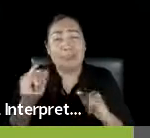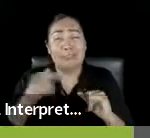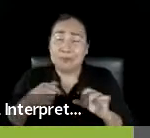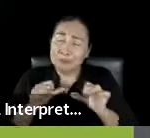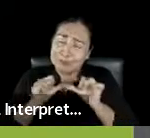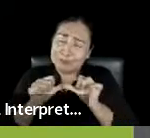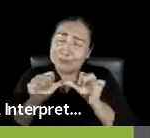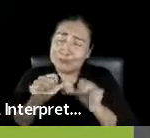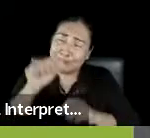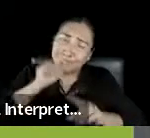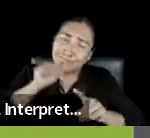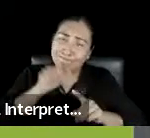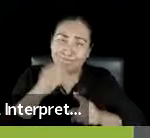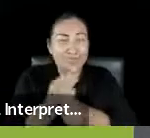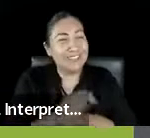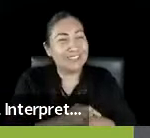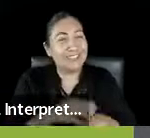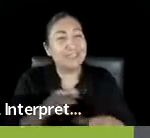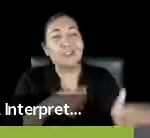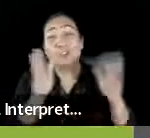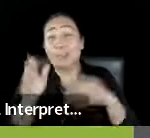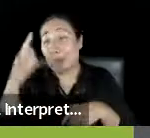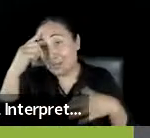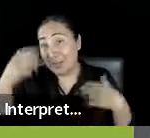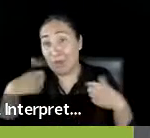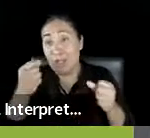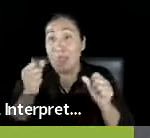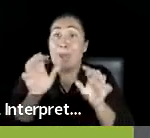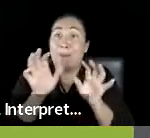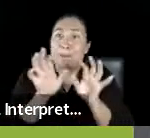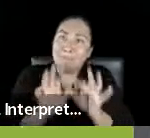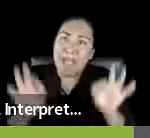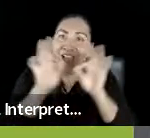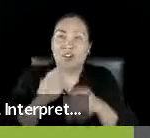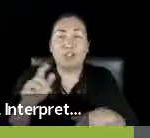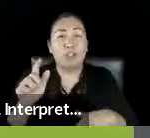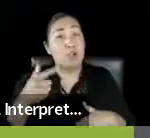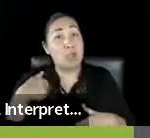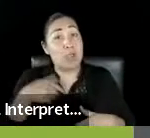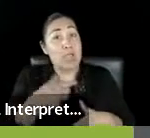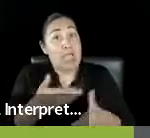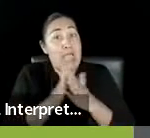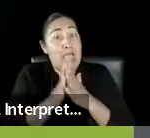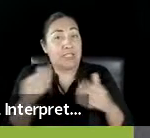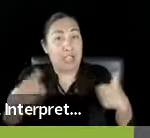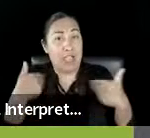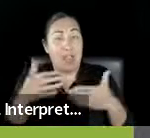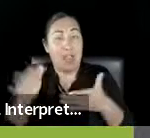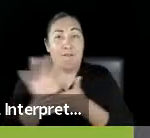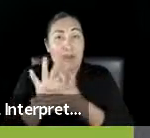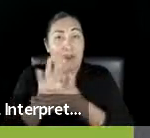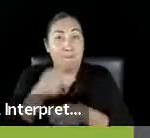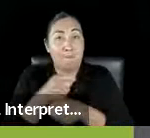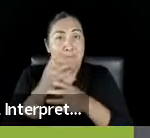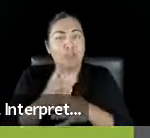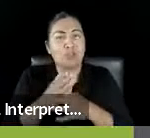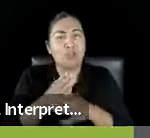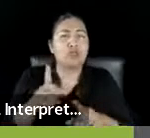with that, we're going to move into the mental health matters category. And here we ask our young filmmakers to explore the issues surrounding mental